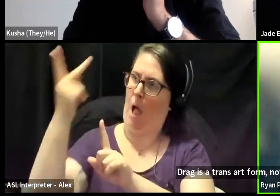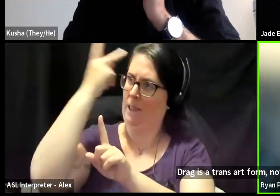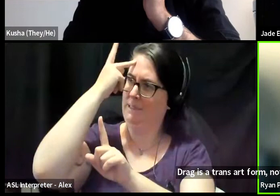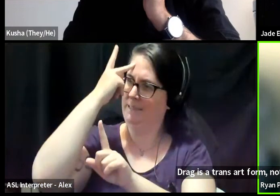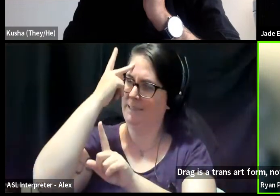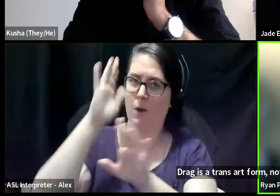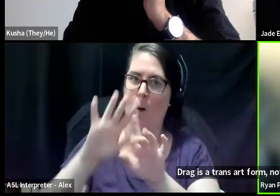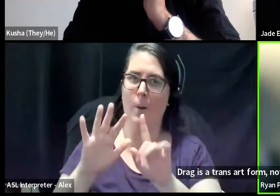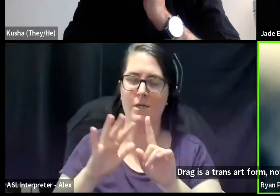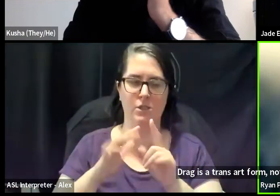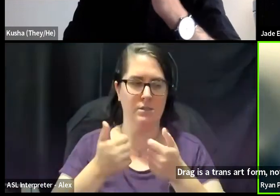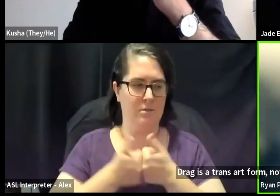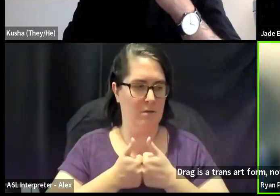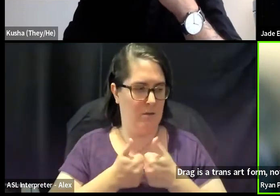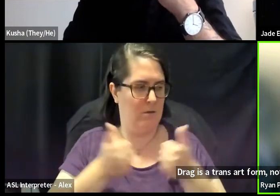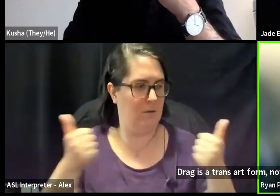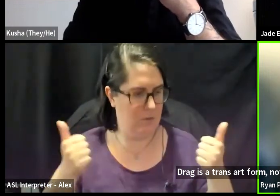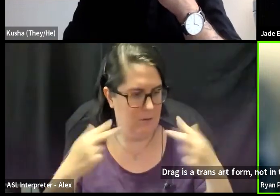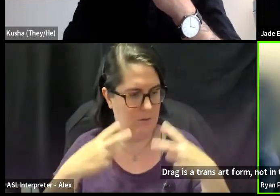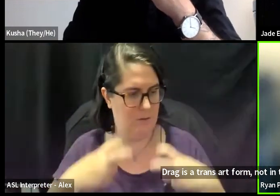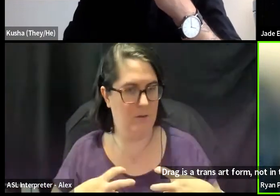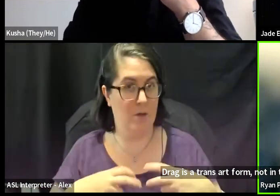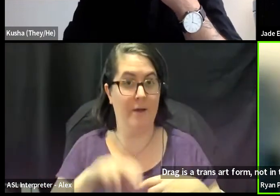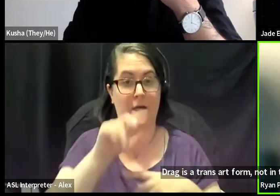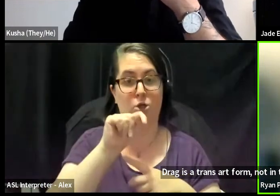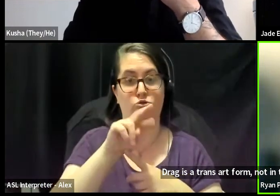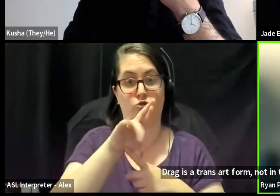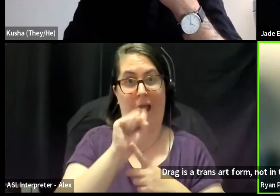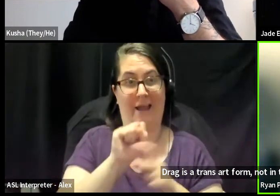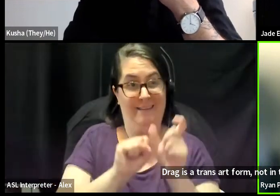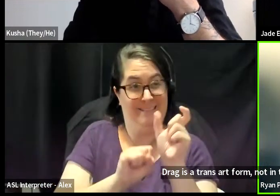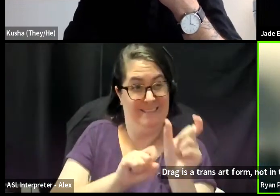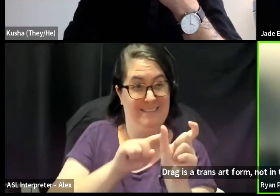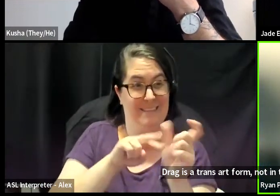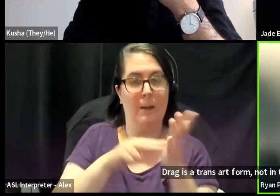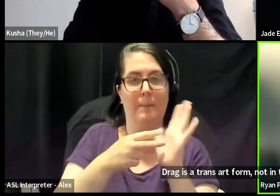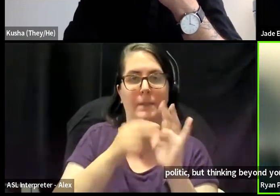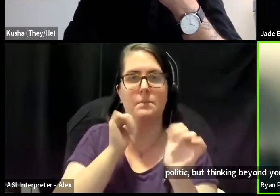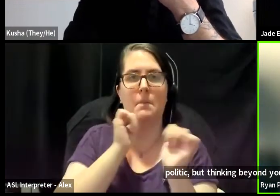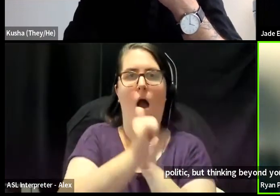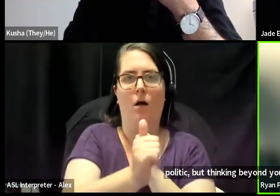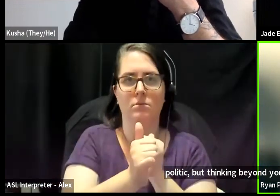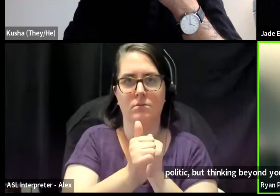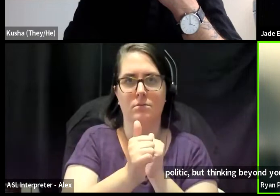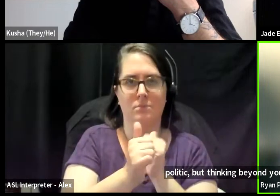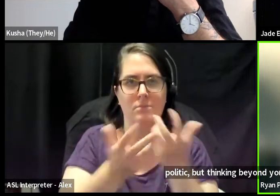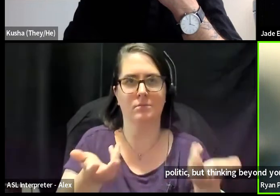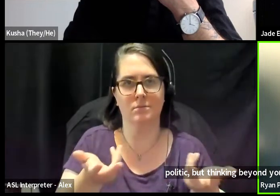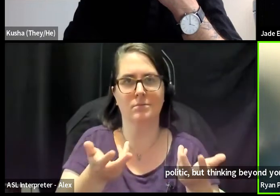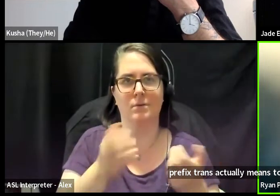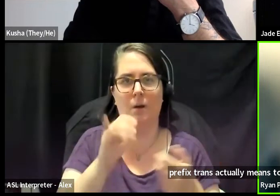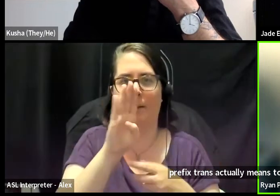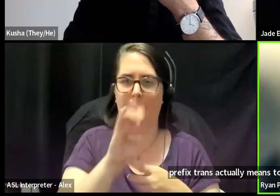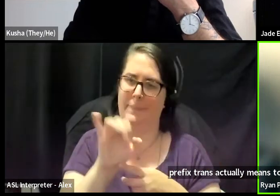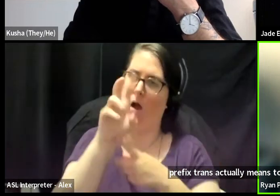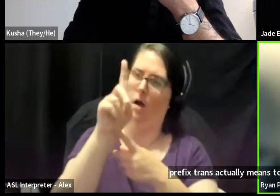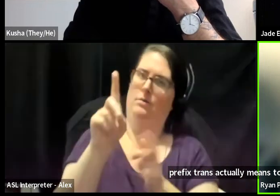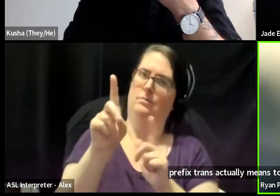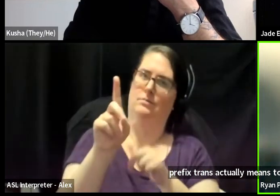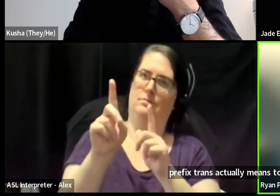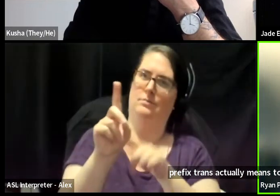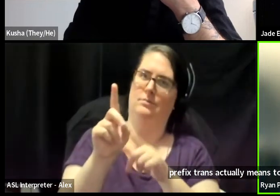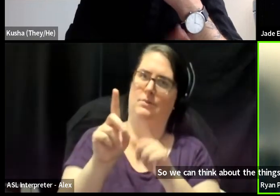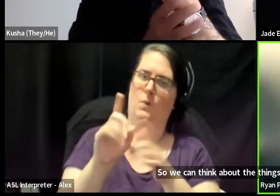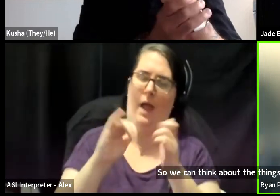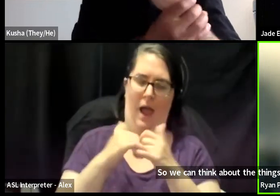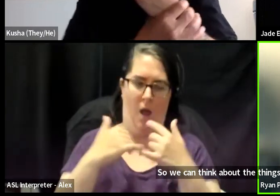thinking beyond yourself, because the prefix trans actually means to go beyond, right? So we can think about the things we do to our bodies in terms of